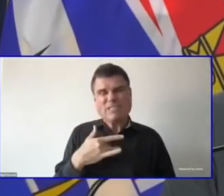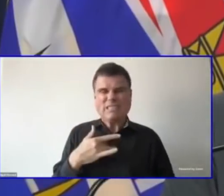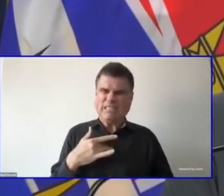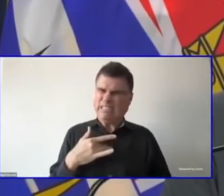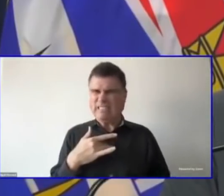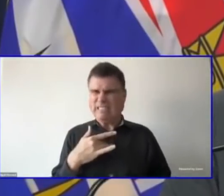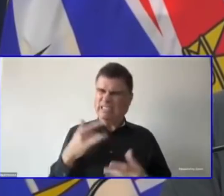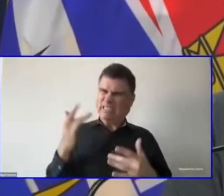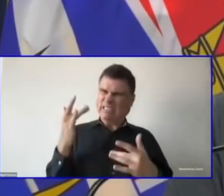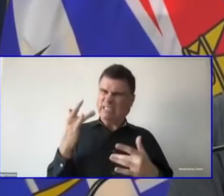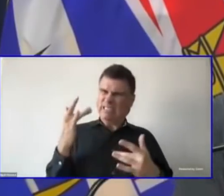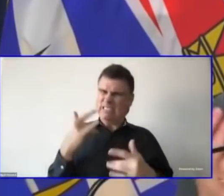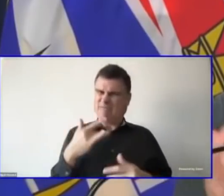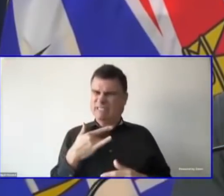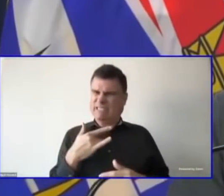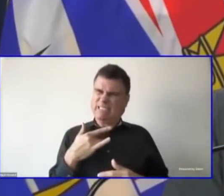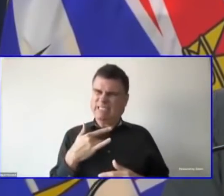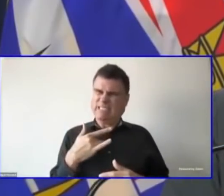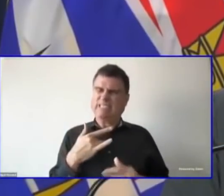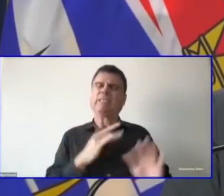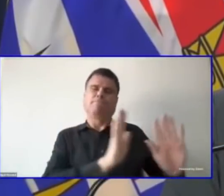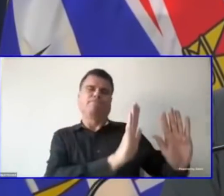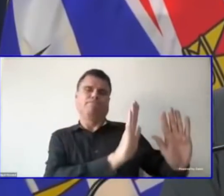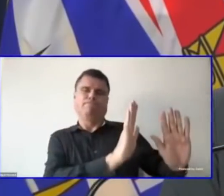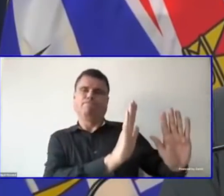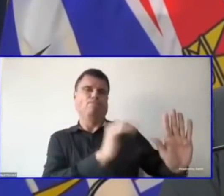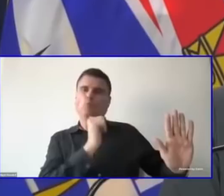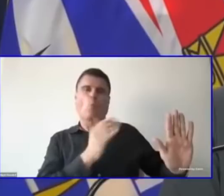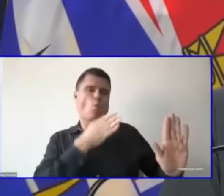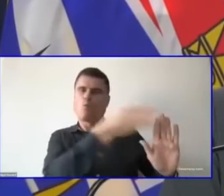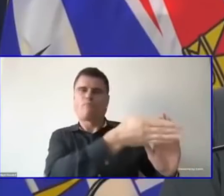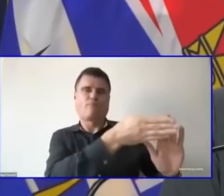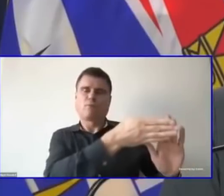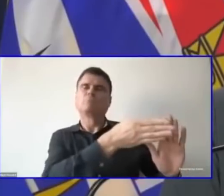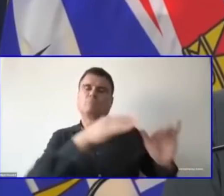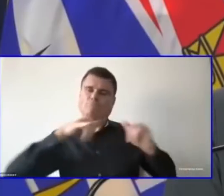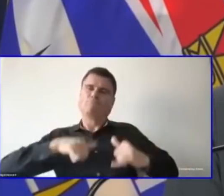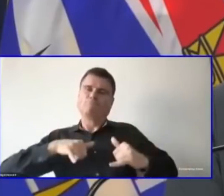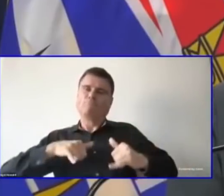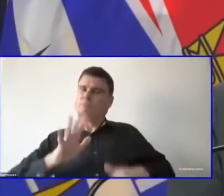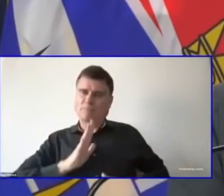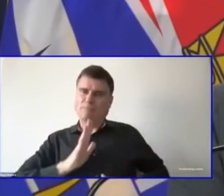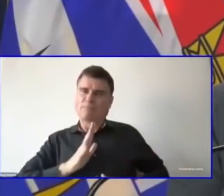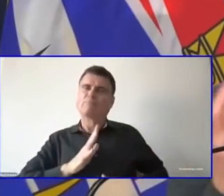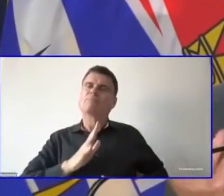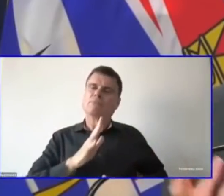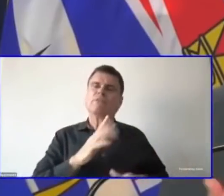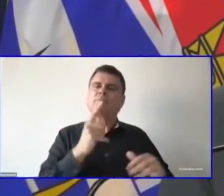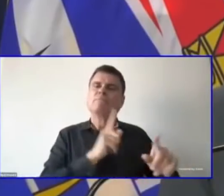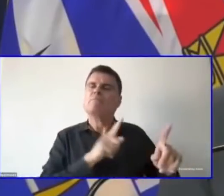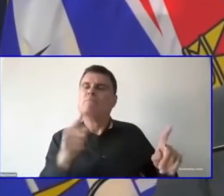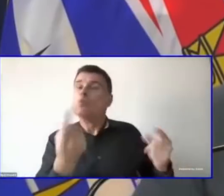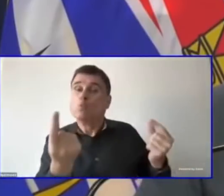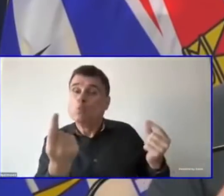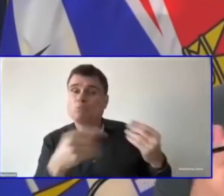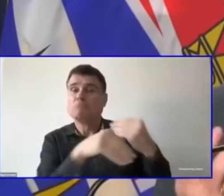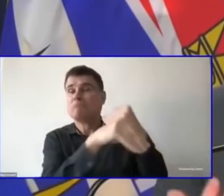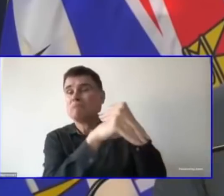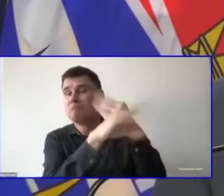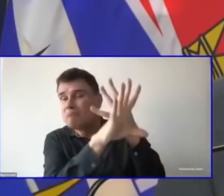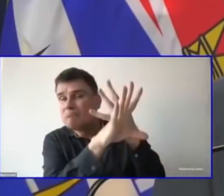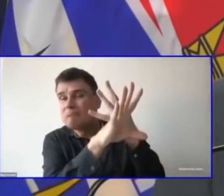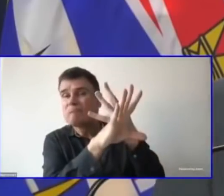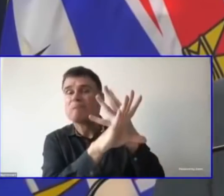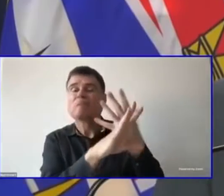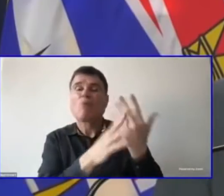my family who don't live in this province. Find ways to connect that are meaningful and that